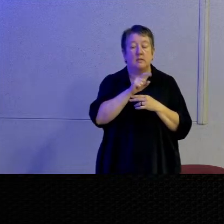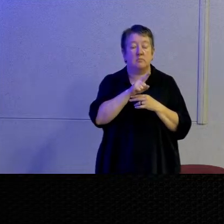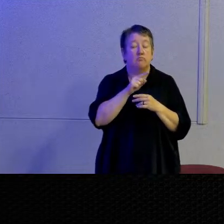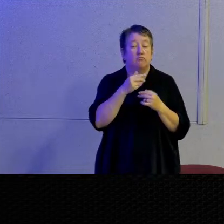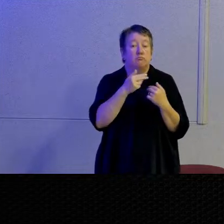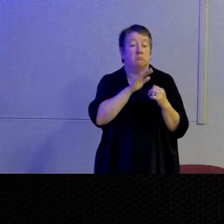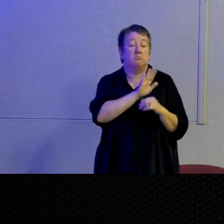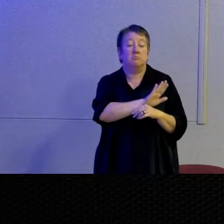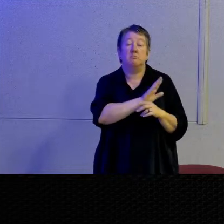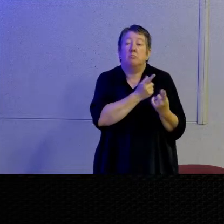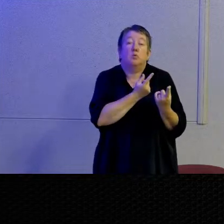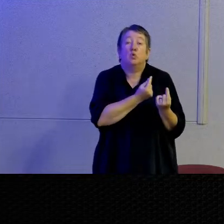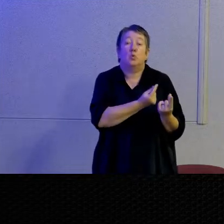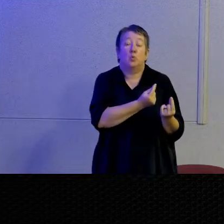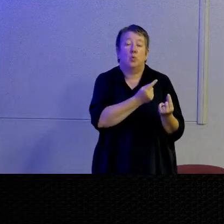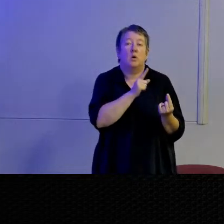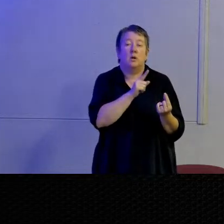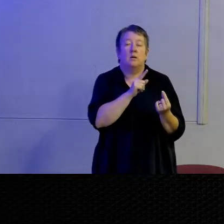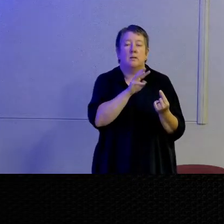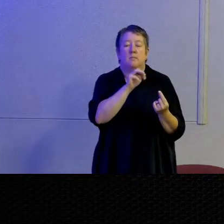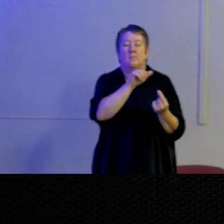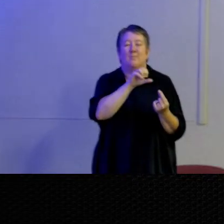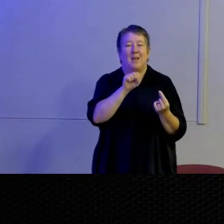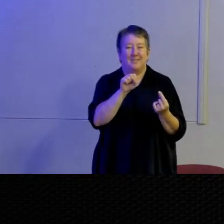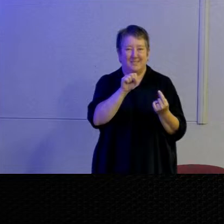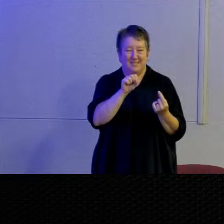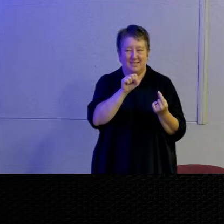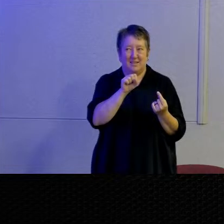its couplings should be proportional to those masses.